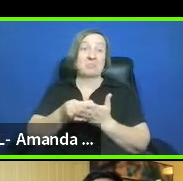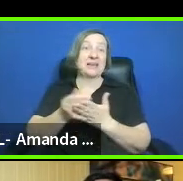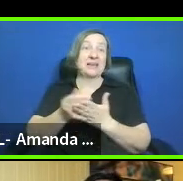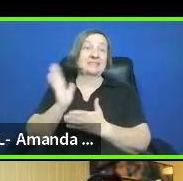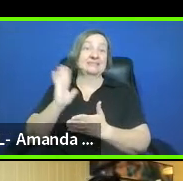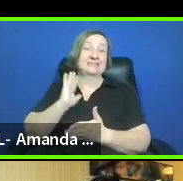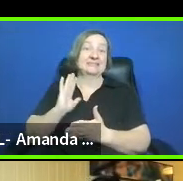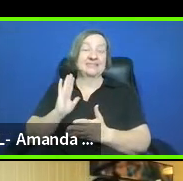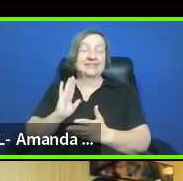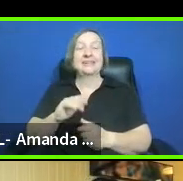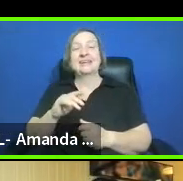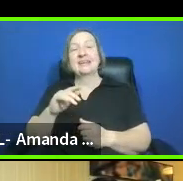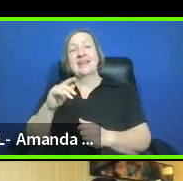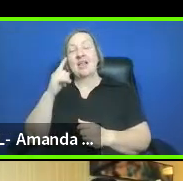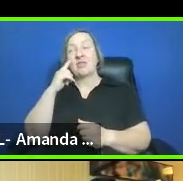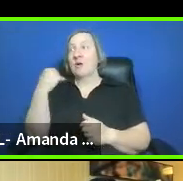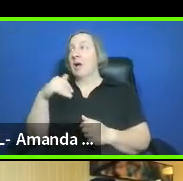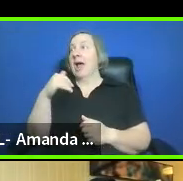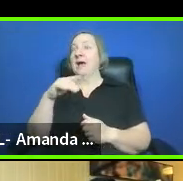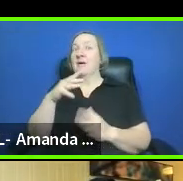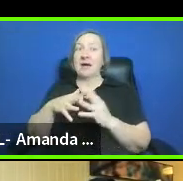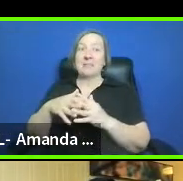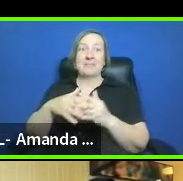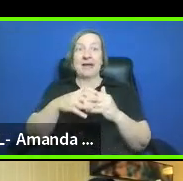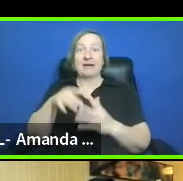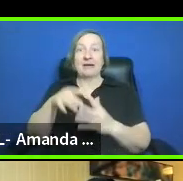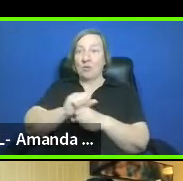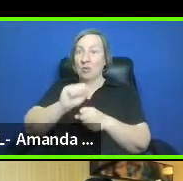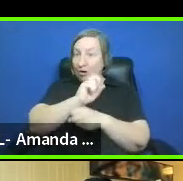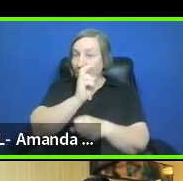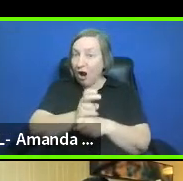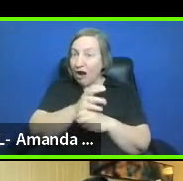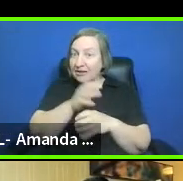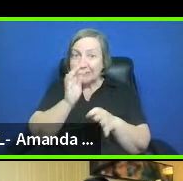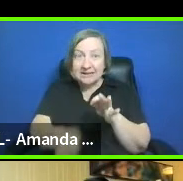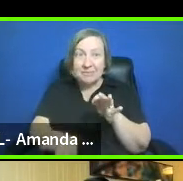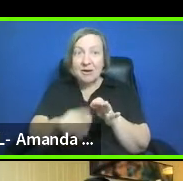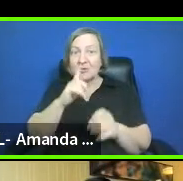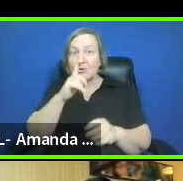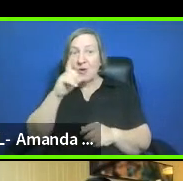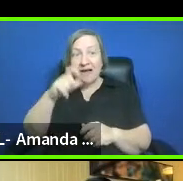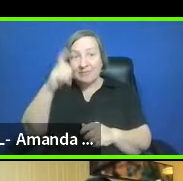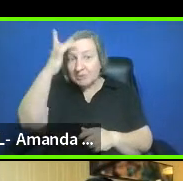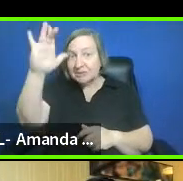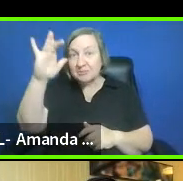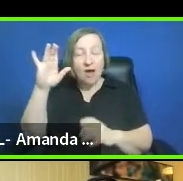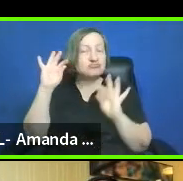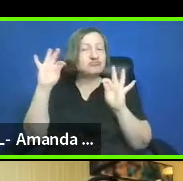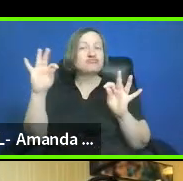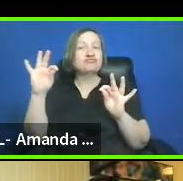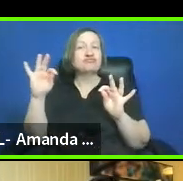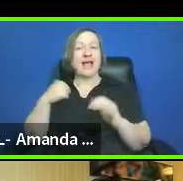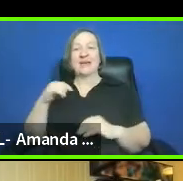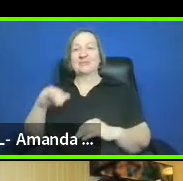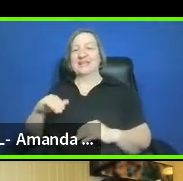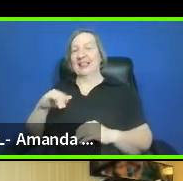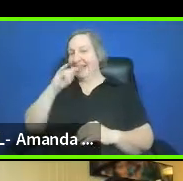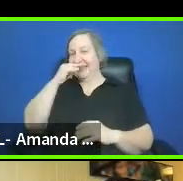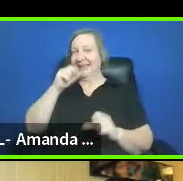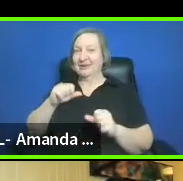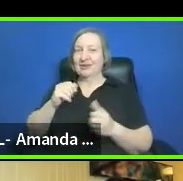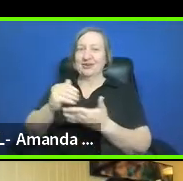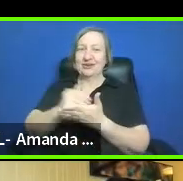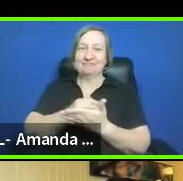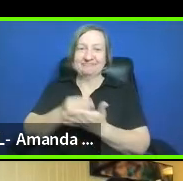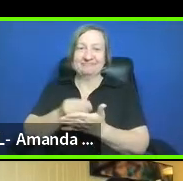said, wow, in America, all you have to do is work hard. That's it. You don't even have to be too smart. That's great. A little kid can make money.